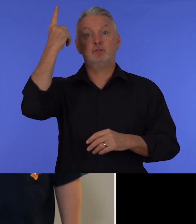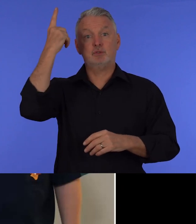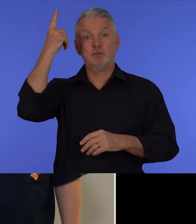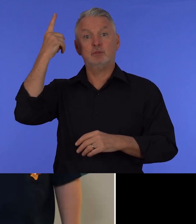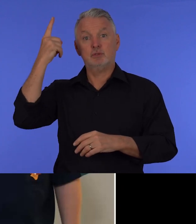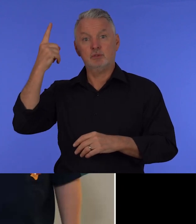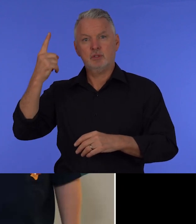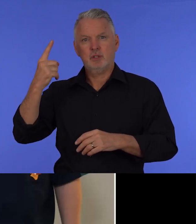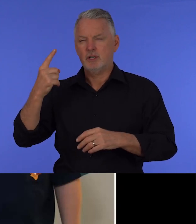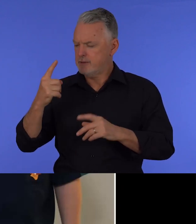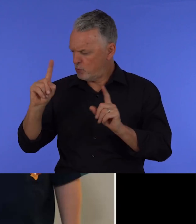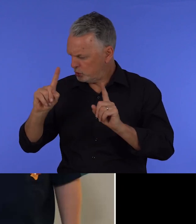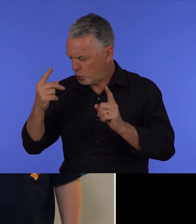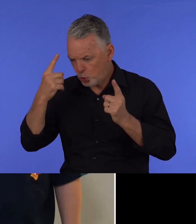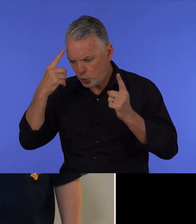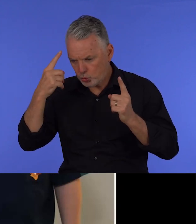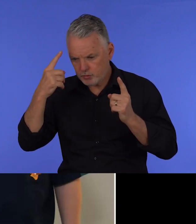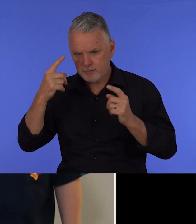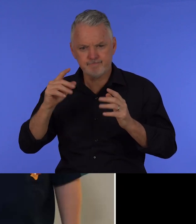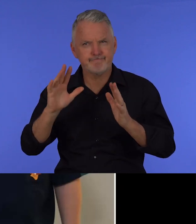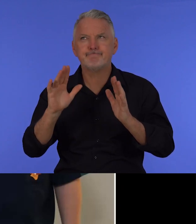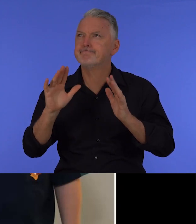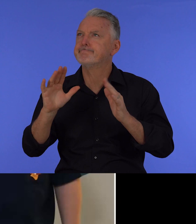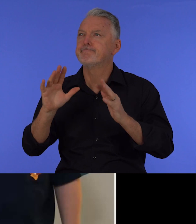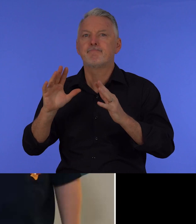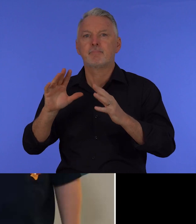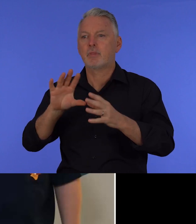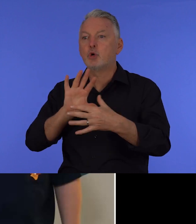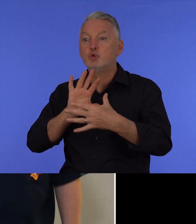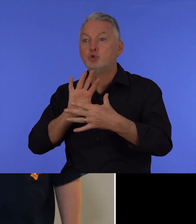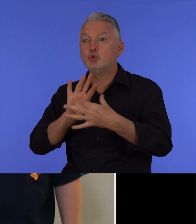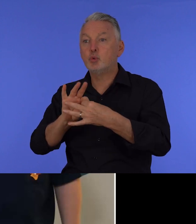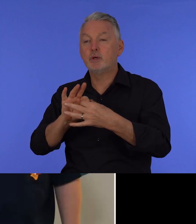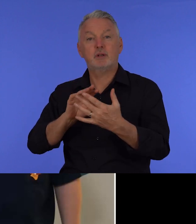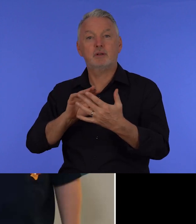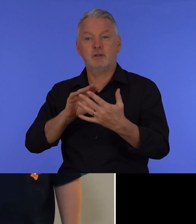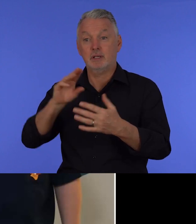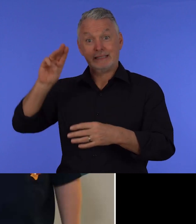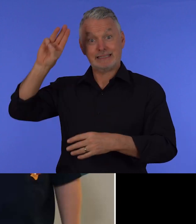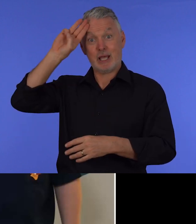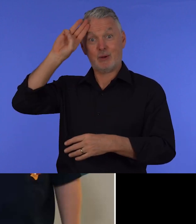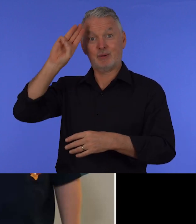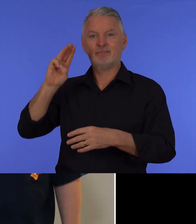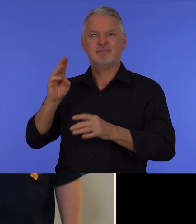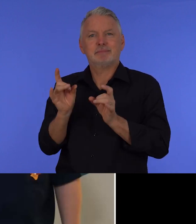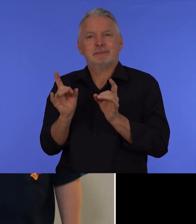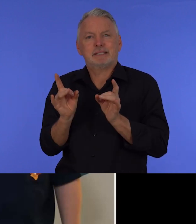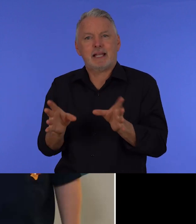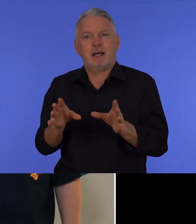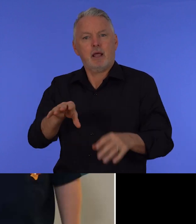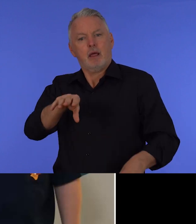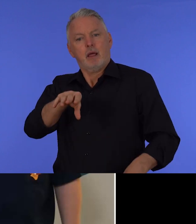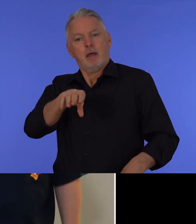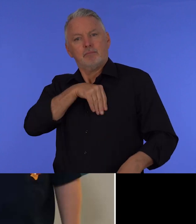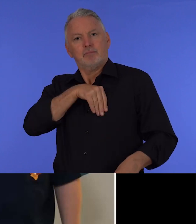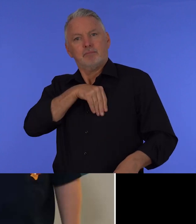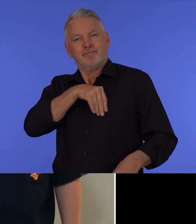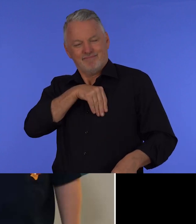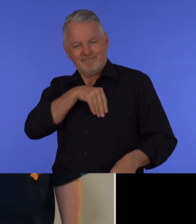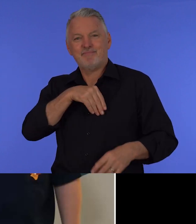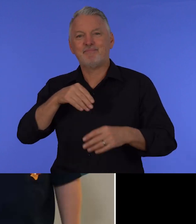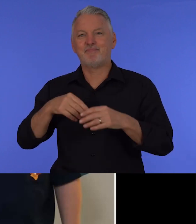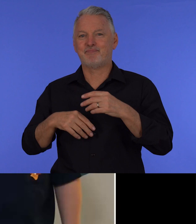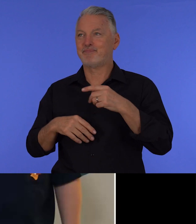ago, when he was first doing, I'm trying to think what they call it now, so I've lost it, but when he was first becoming